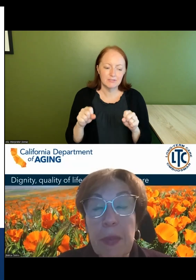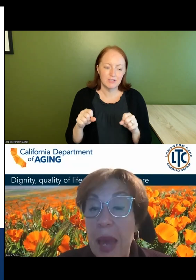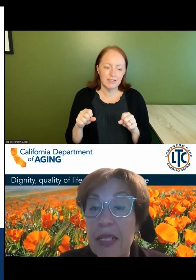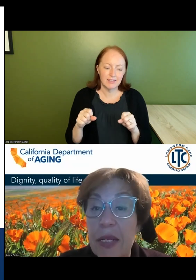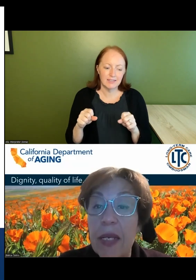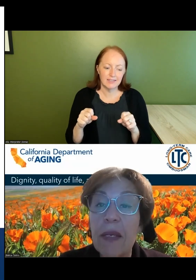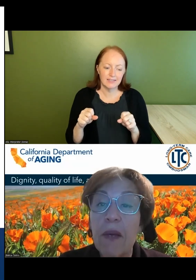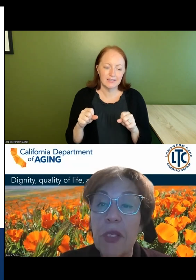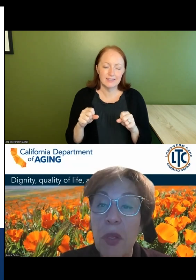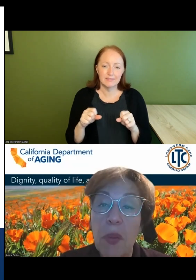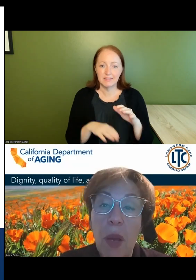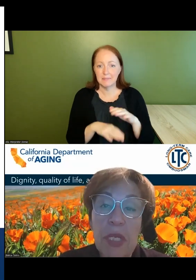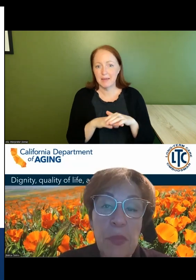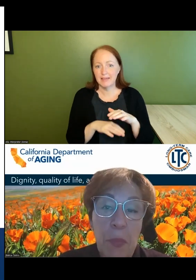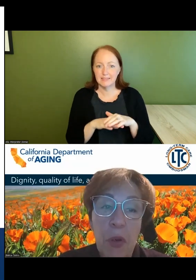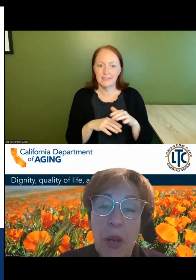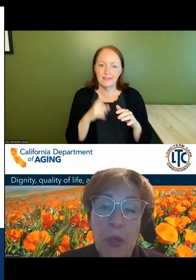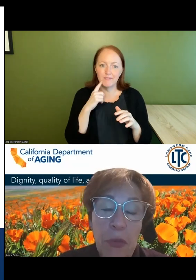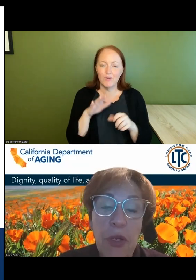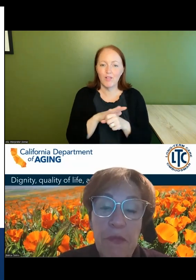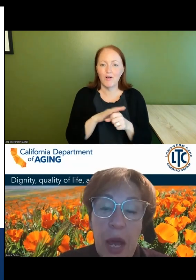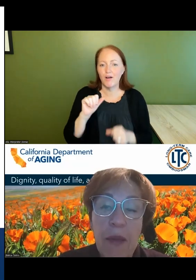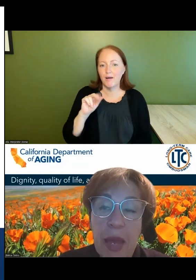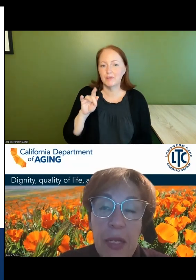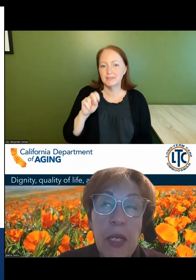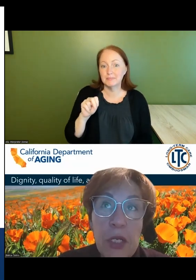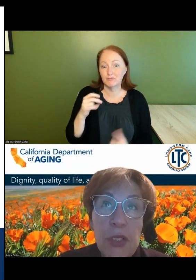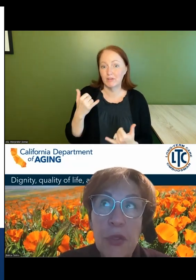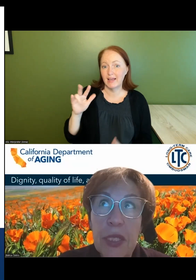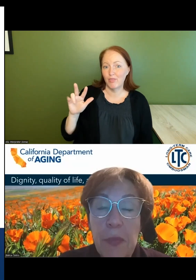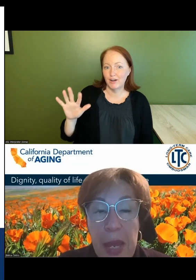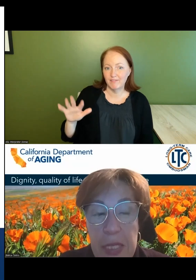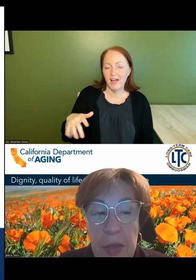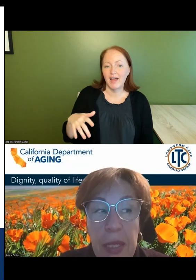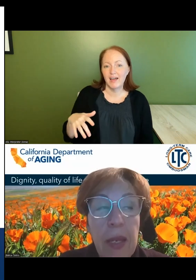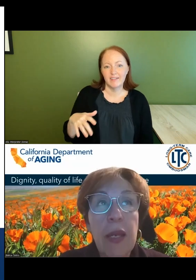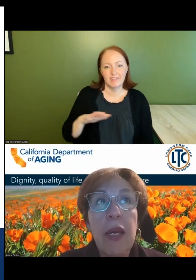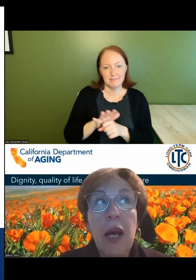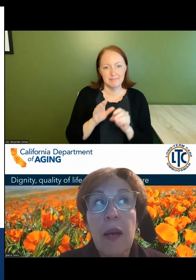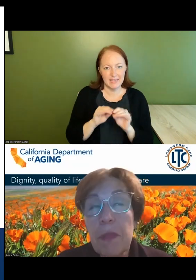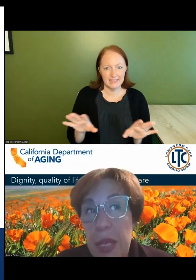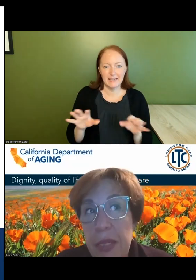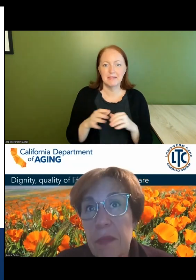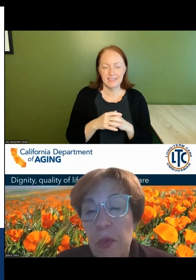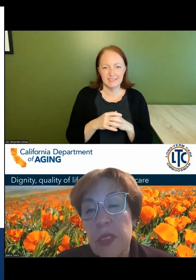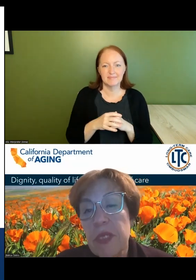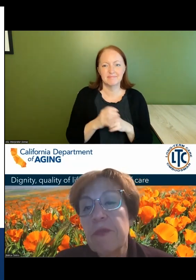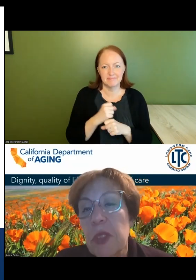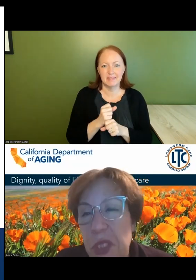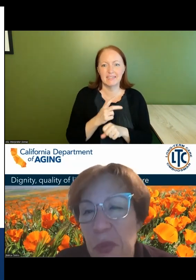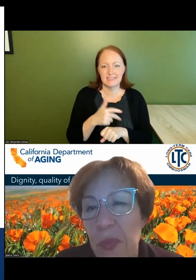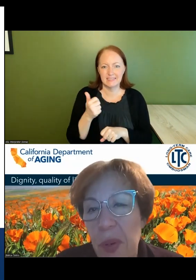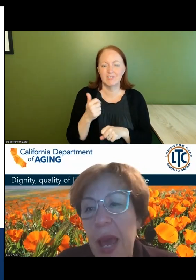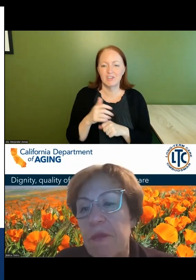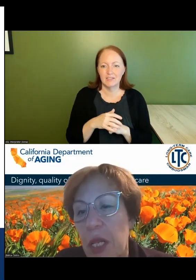the capacity of the local ombudsman program. They're 35, and certainly the pandemic made it more